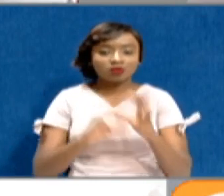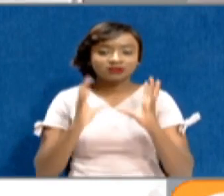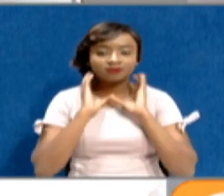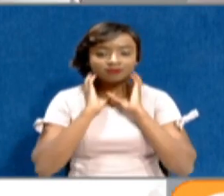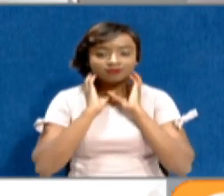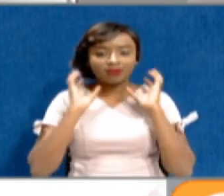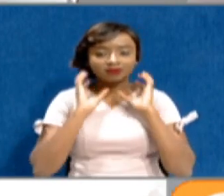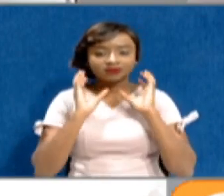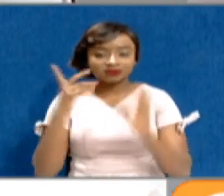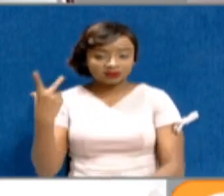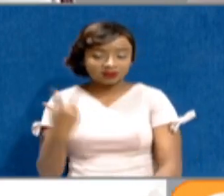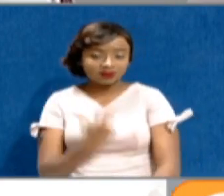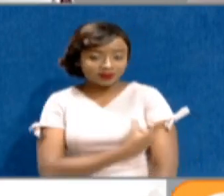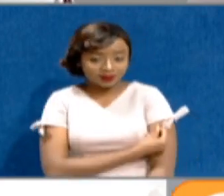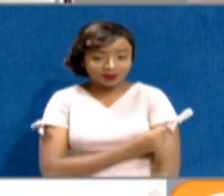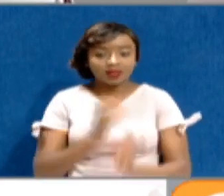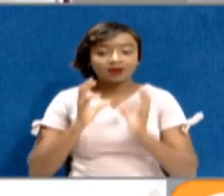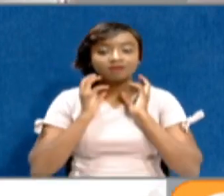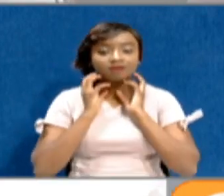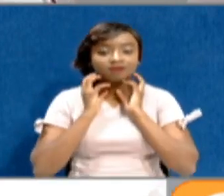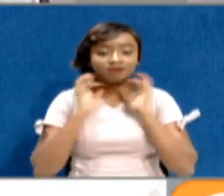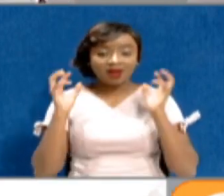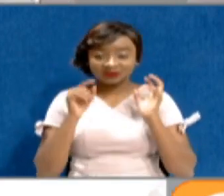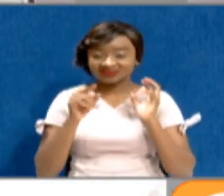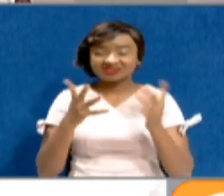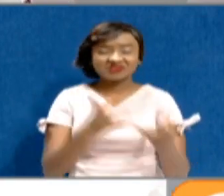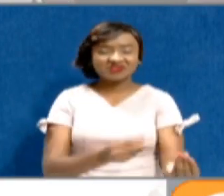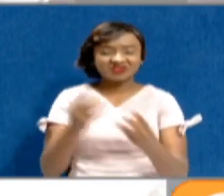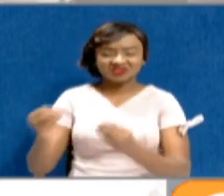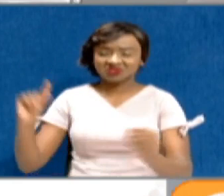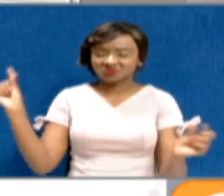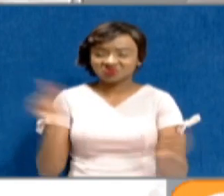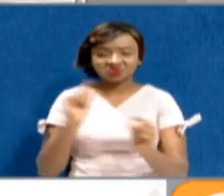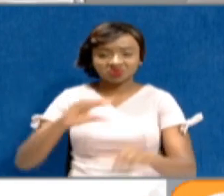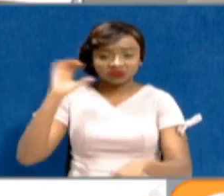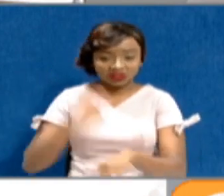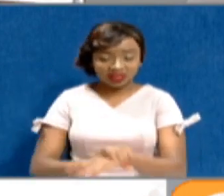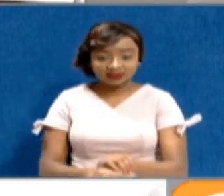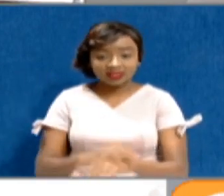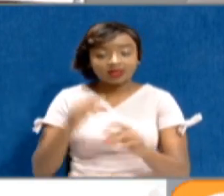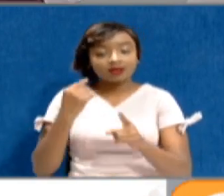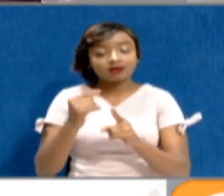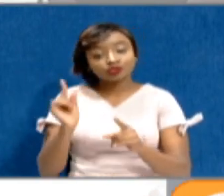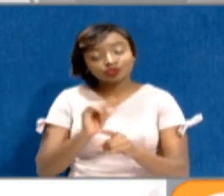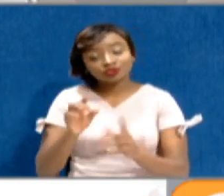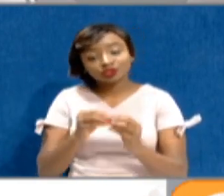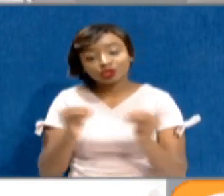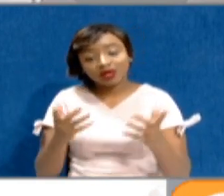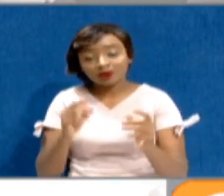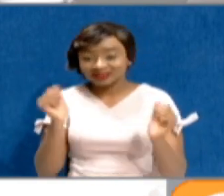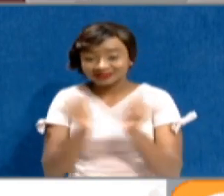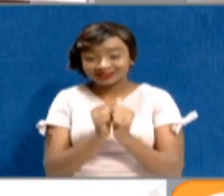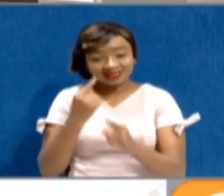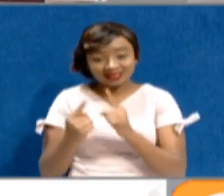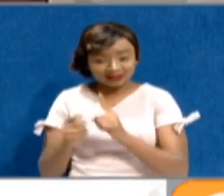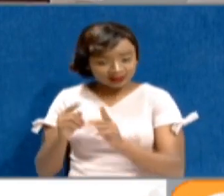mumps vaccine. Now, the mumps vaccine, which was the most straightforward in terms of its process, took 10 years. So how